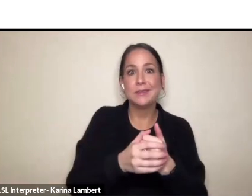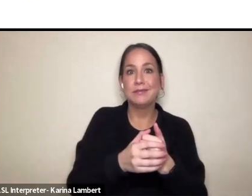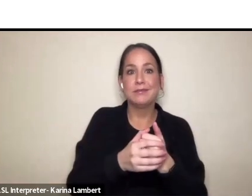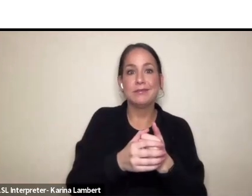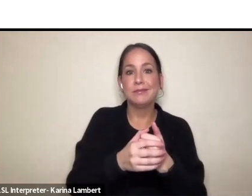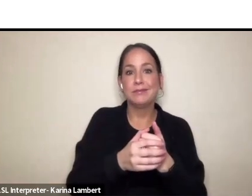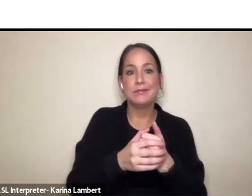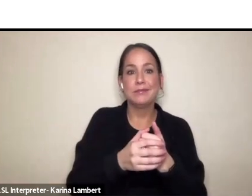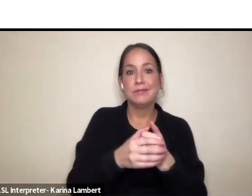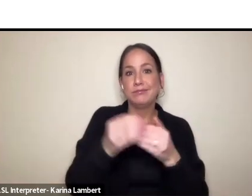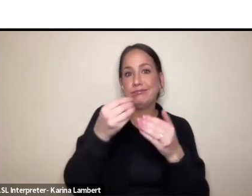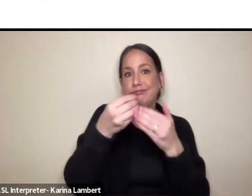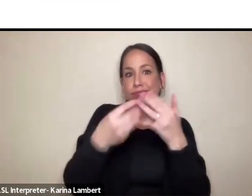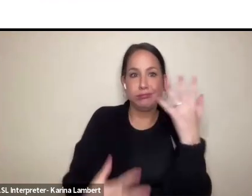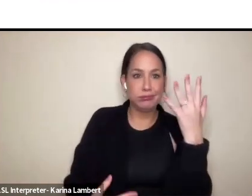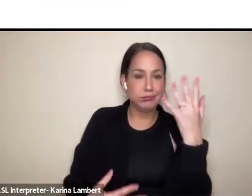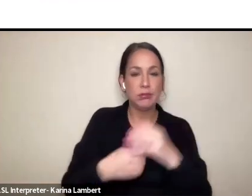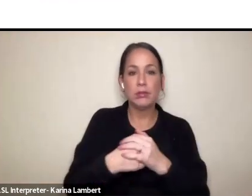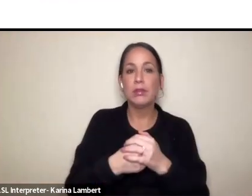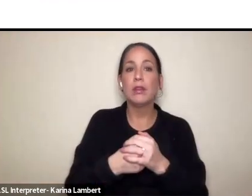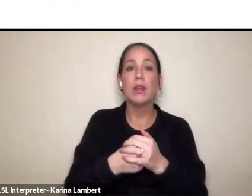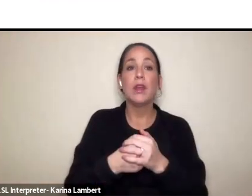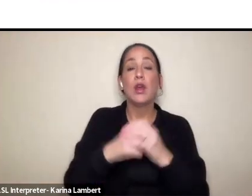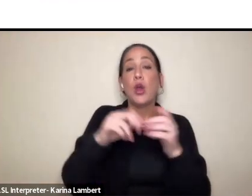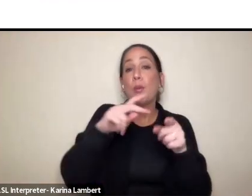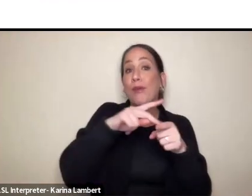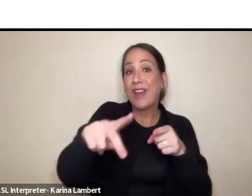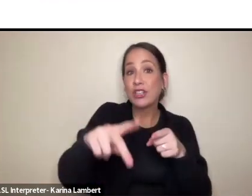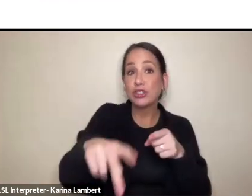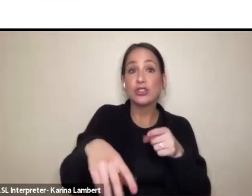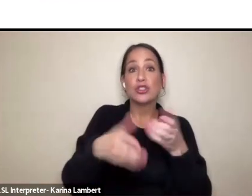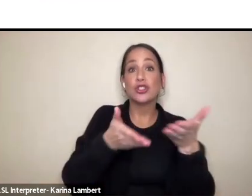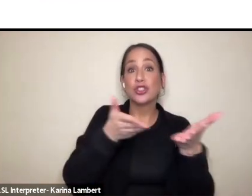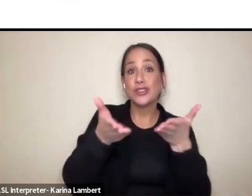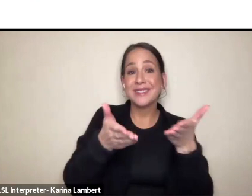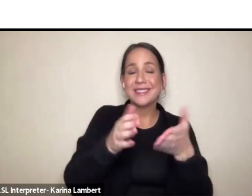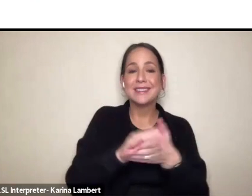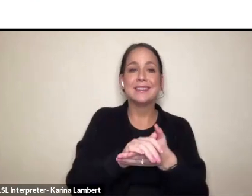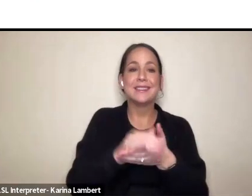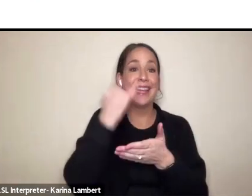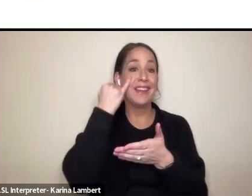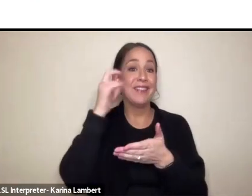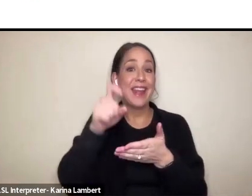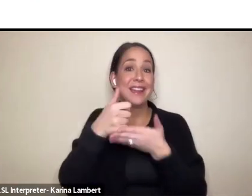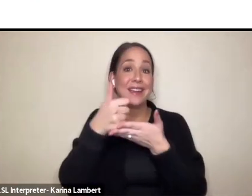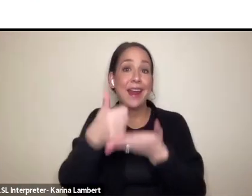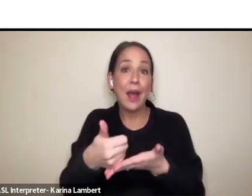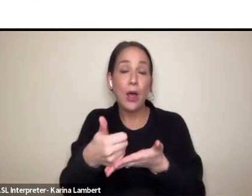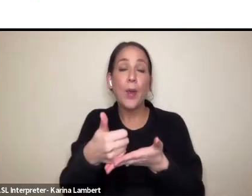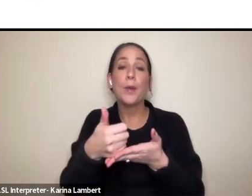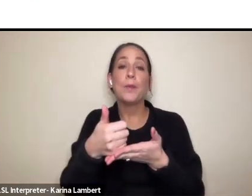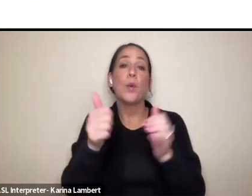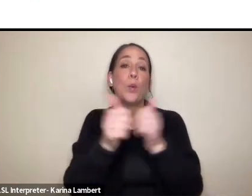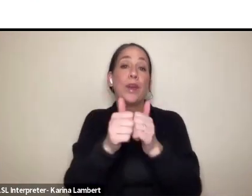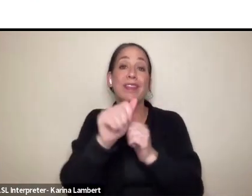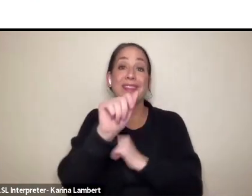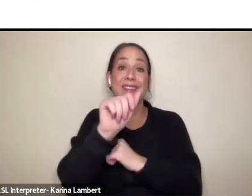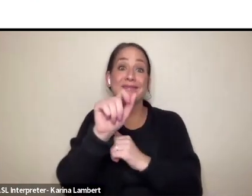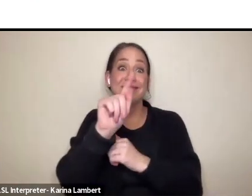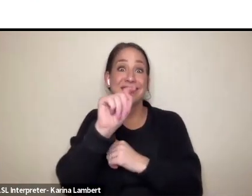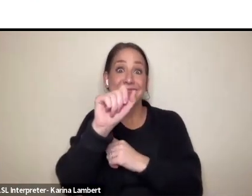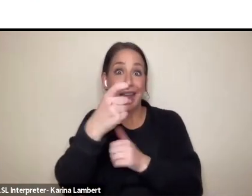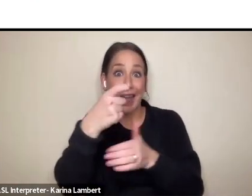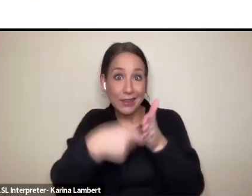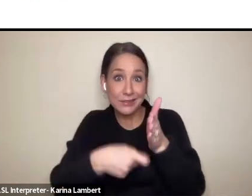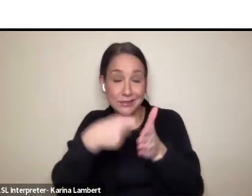Professional services, if they need help doing their taxes, or if you're going to need help consulting an attorney to create a trust for